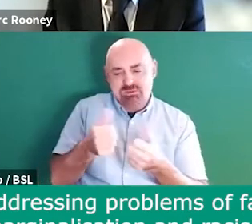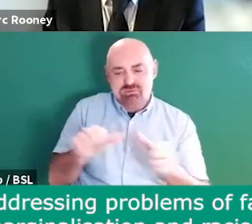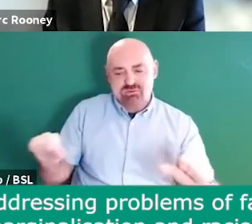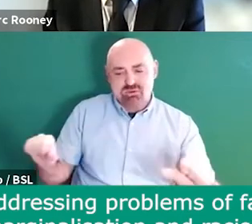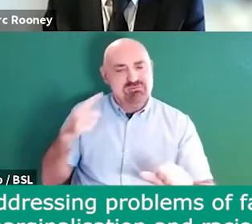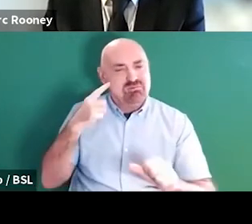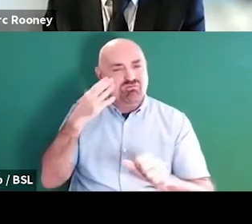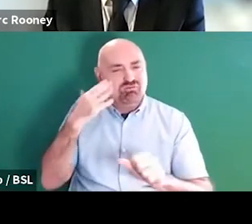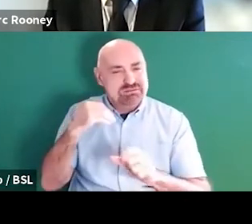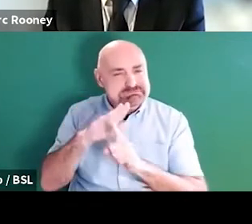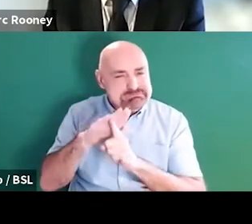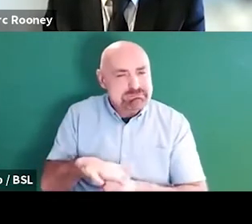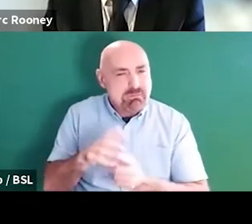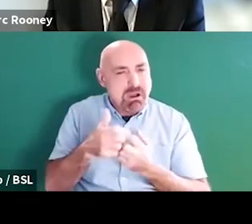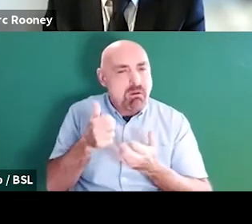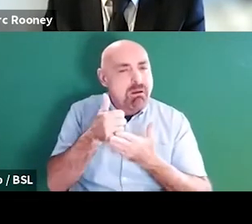racism?